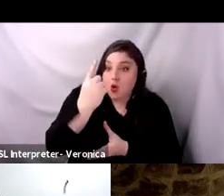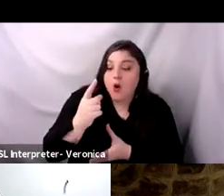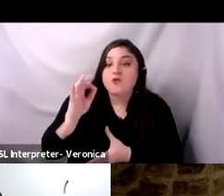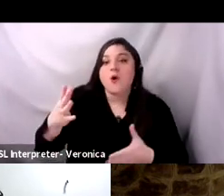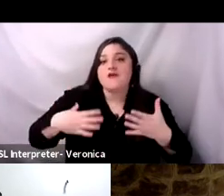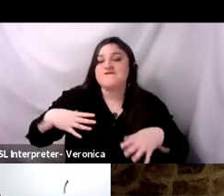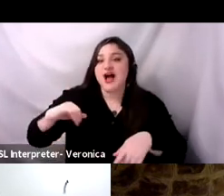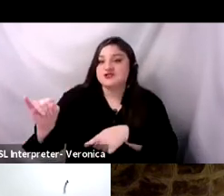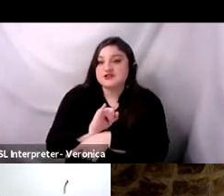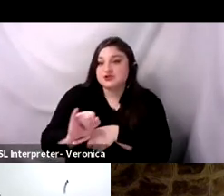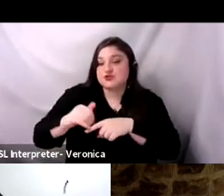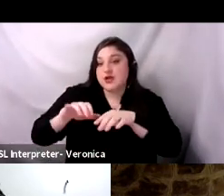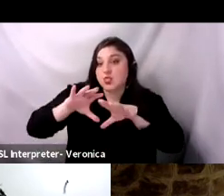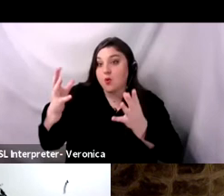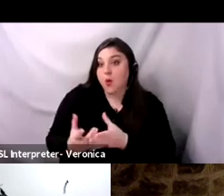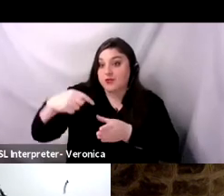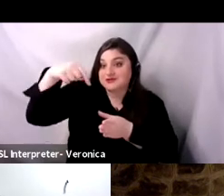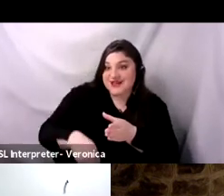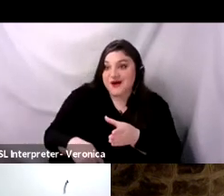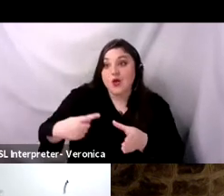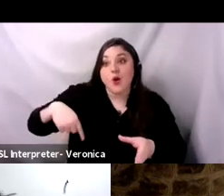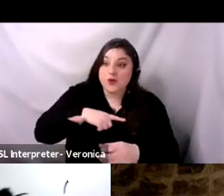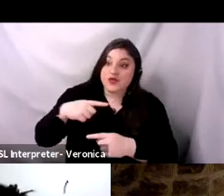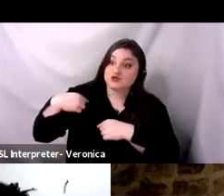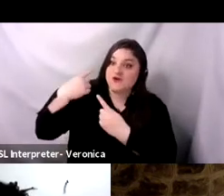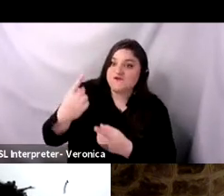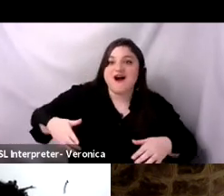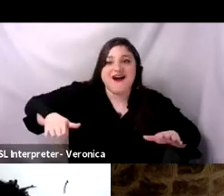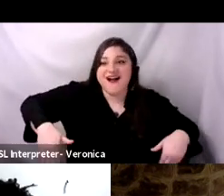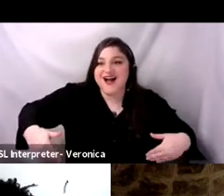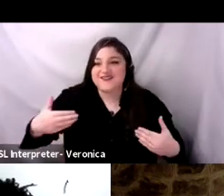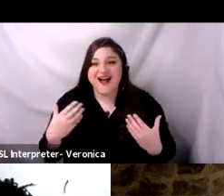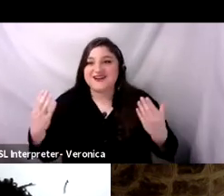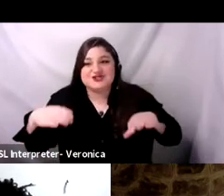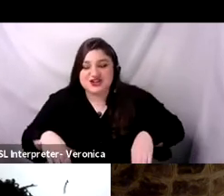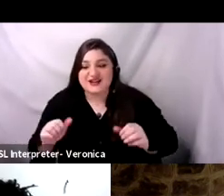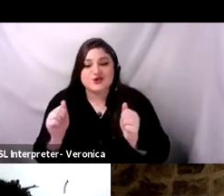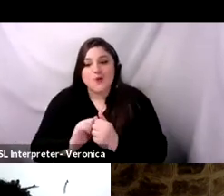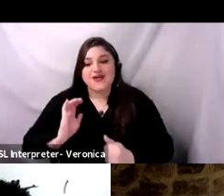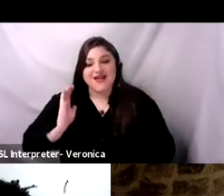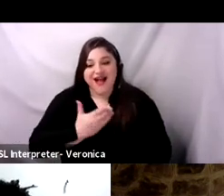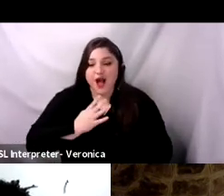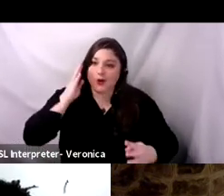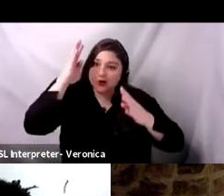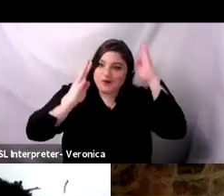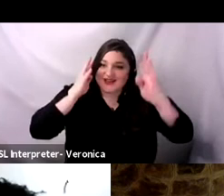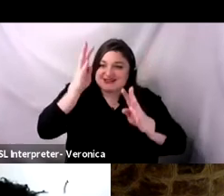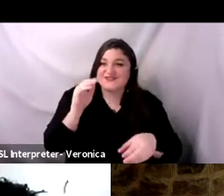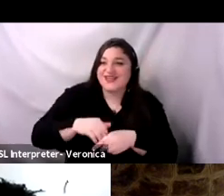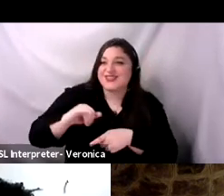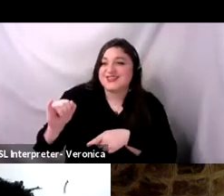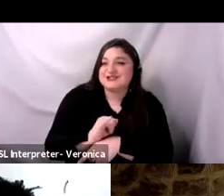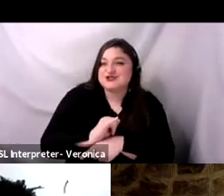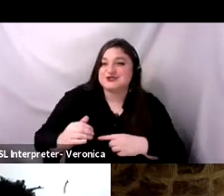south? Because we haven't had a chance to develop our own creativity and our own industries here because, you know,